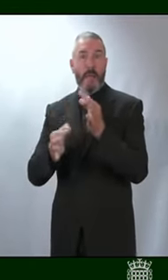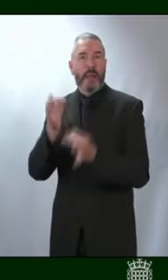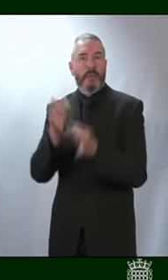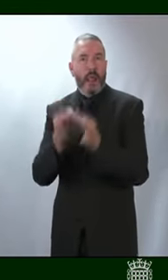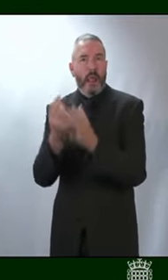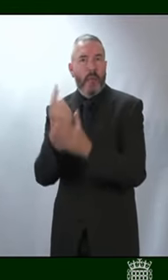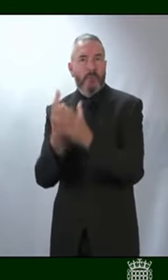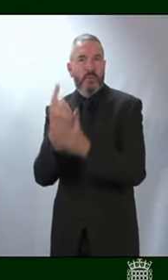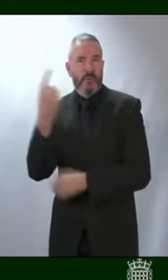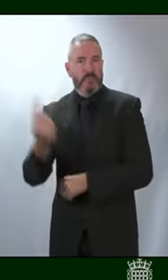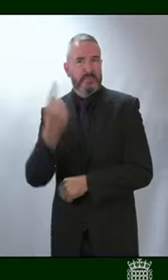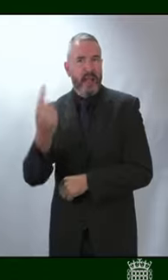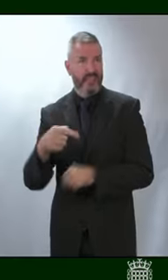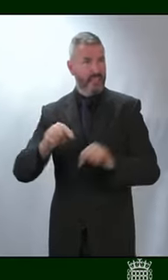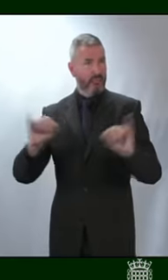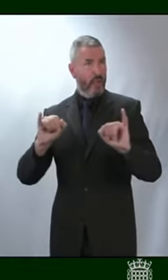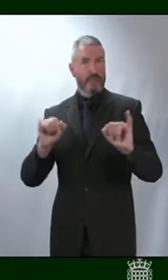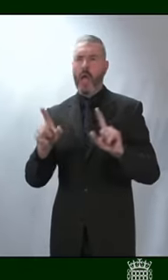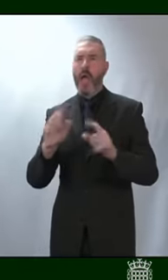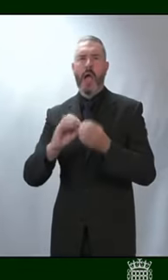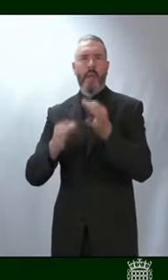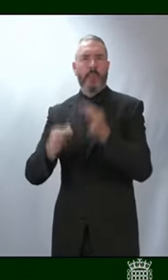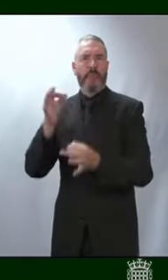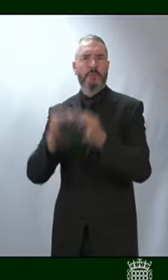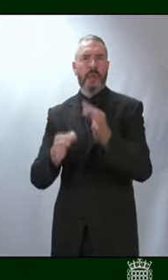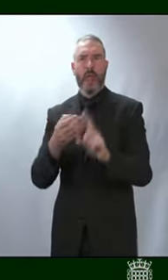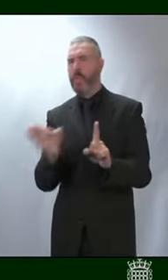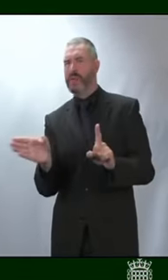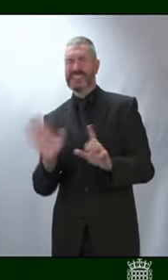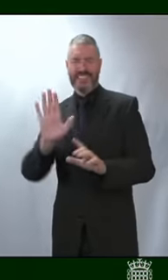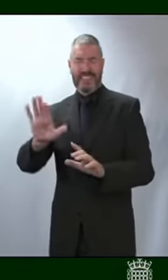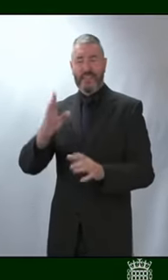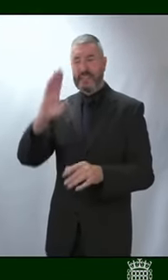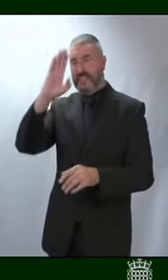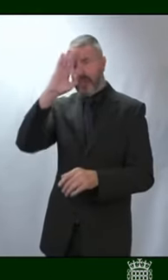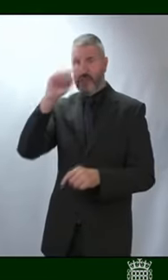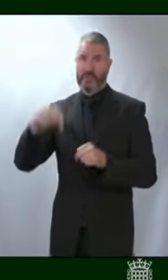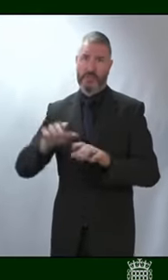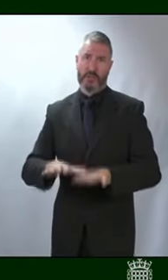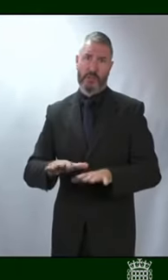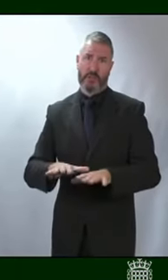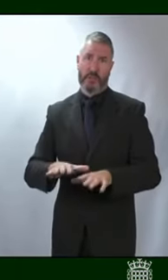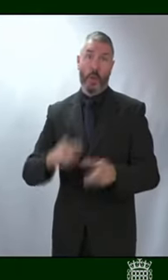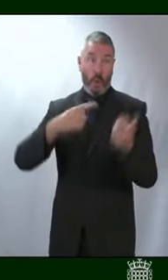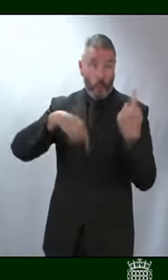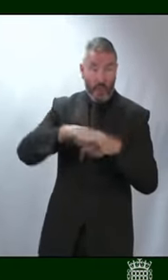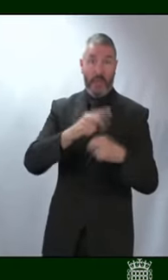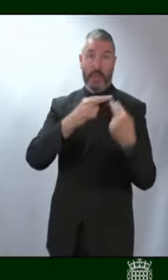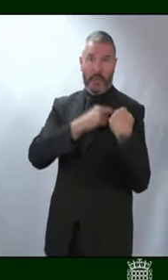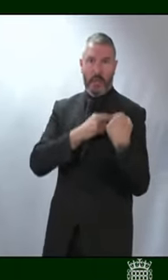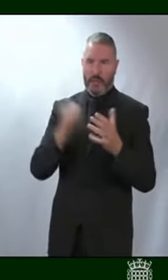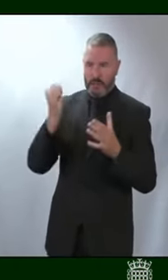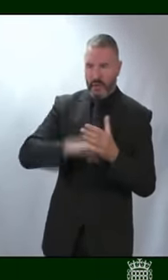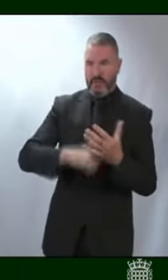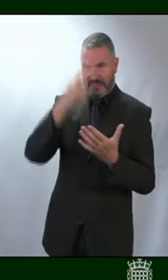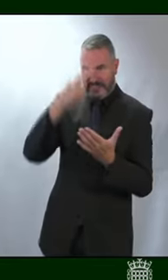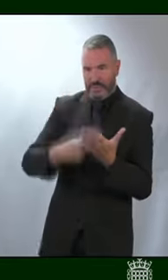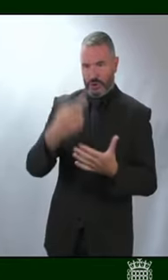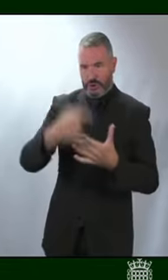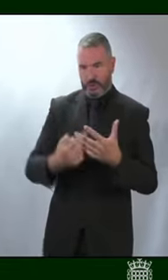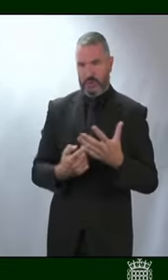opportunity out of a crisis, out of the difficulties and dangers this country is going through, whilst we are taking the tough decisions. The